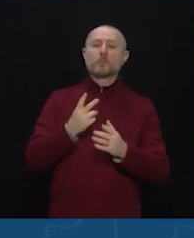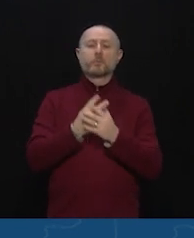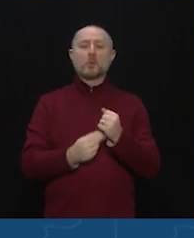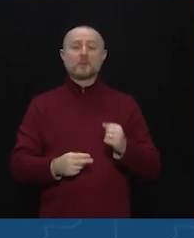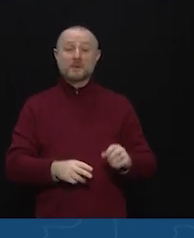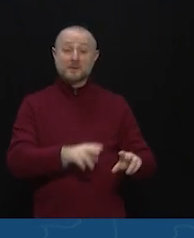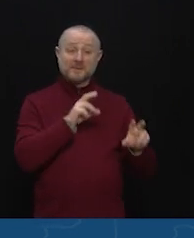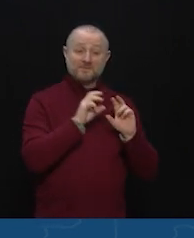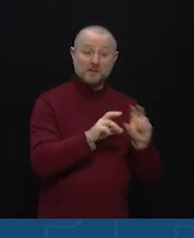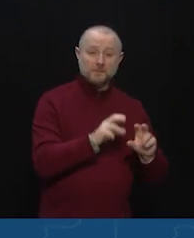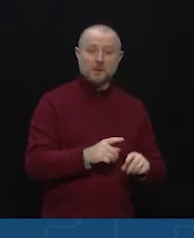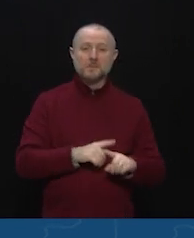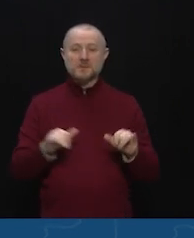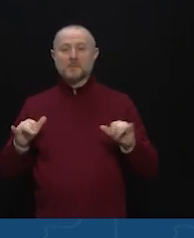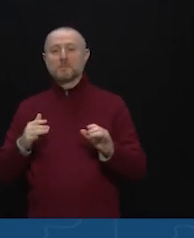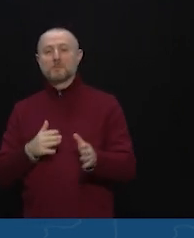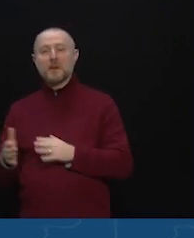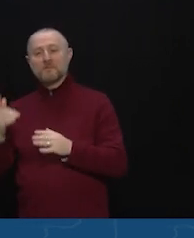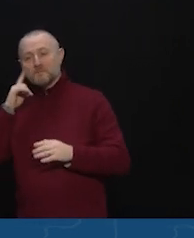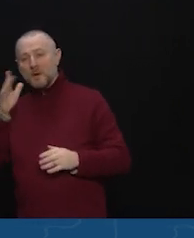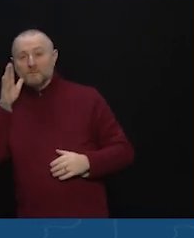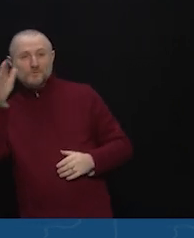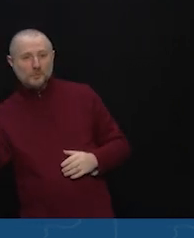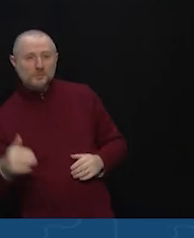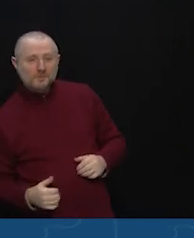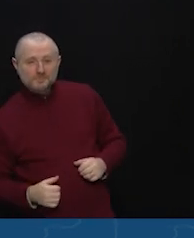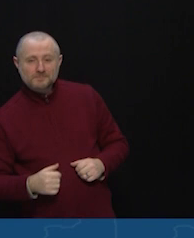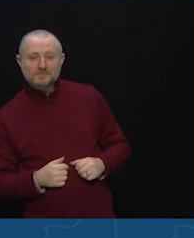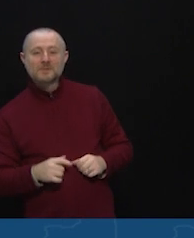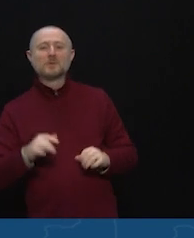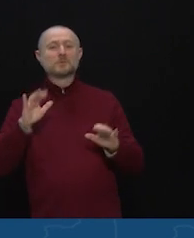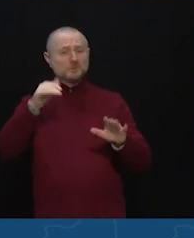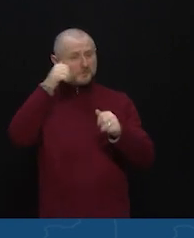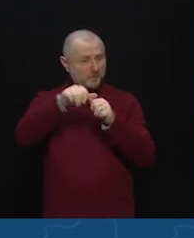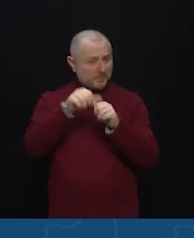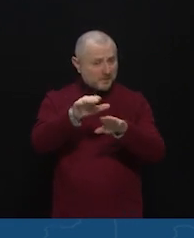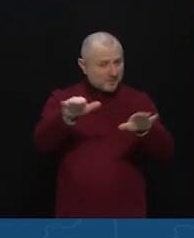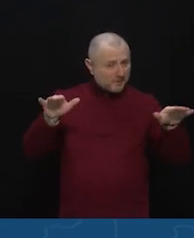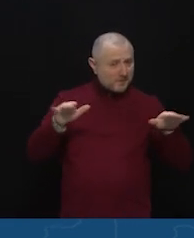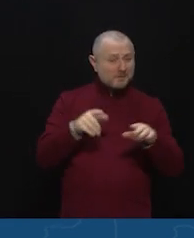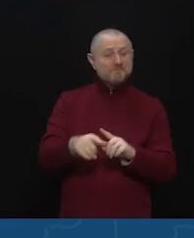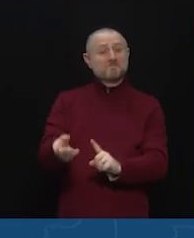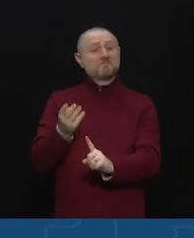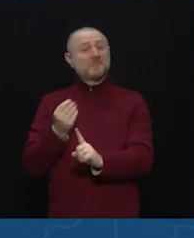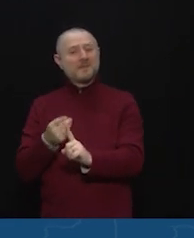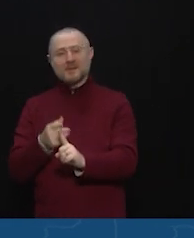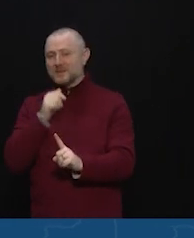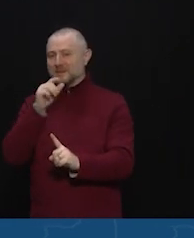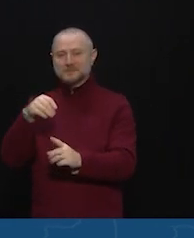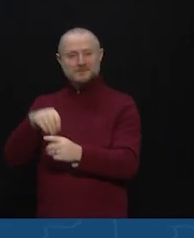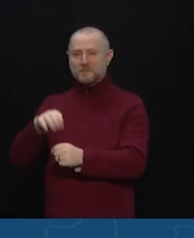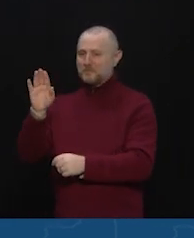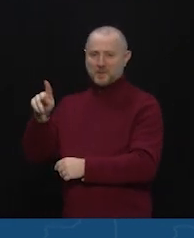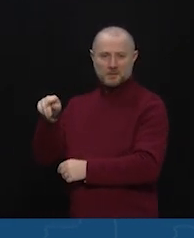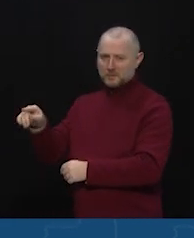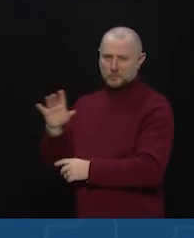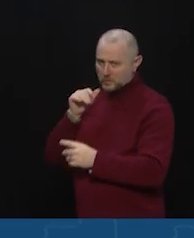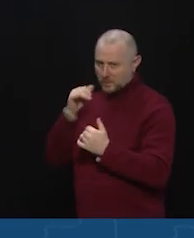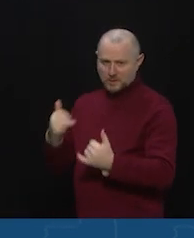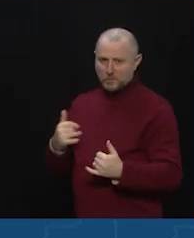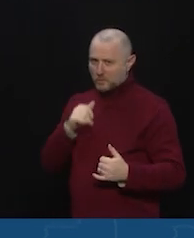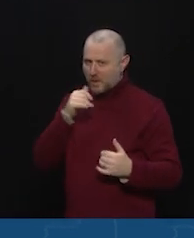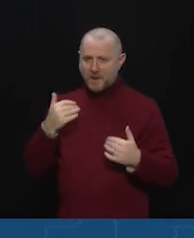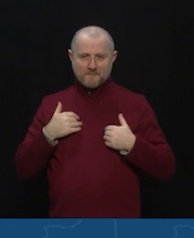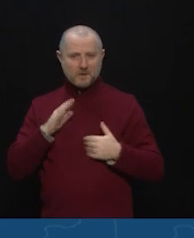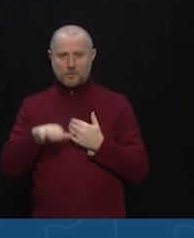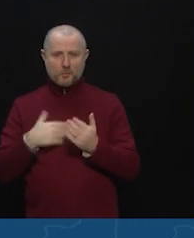while also planning for the future. And also remember, this money is not in the bank. We do not have all of the funds for these